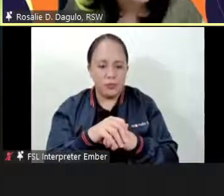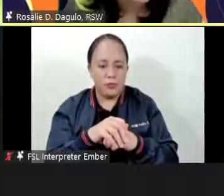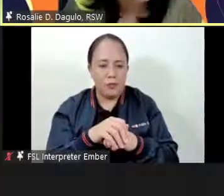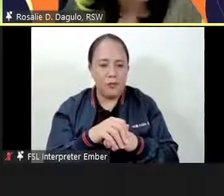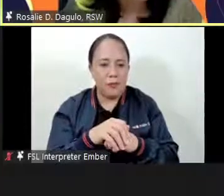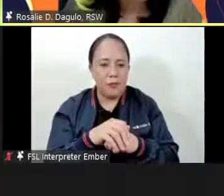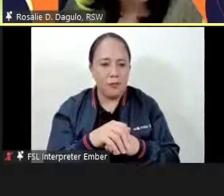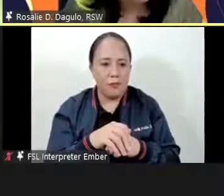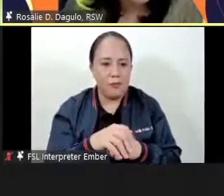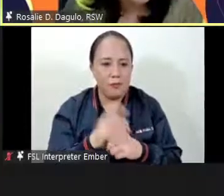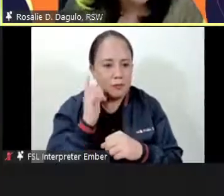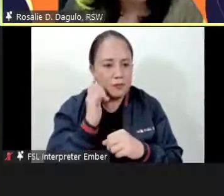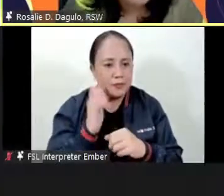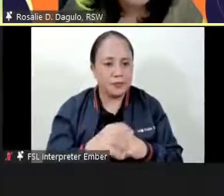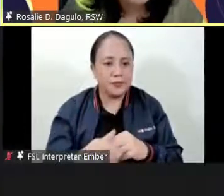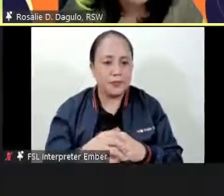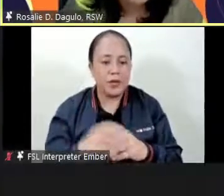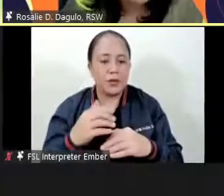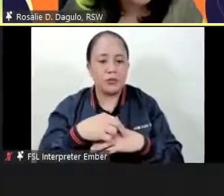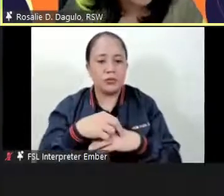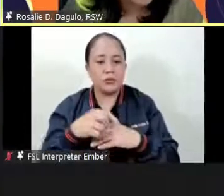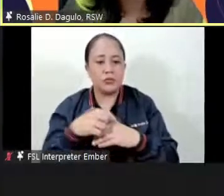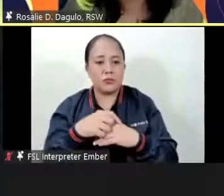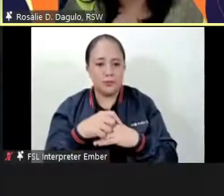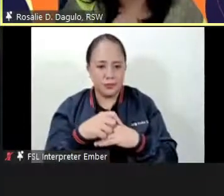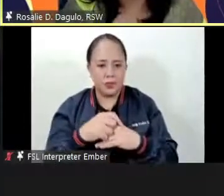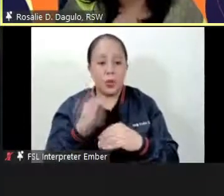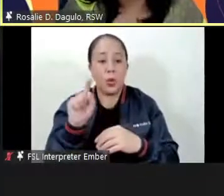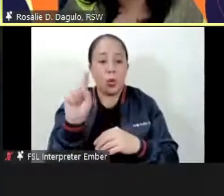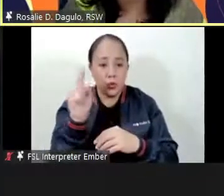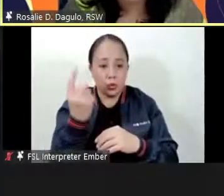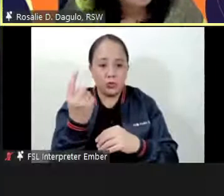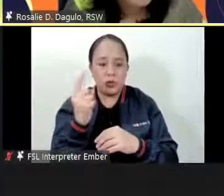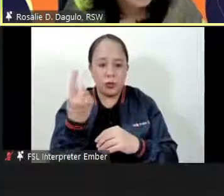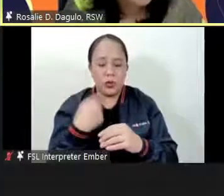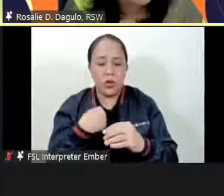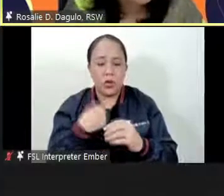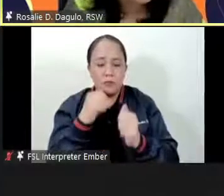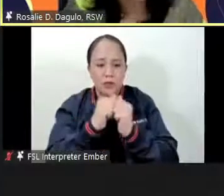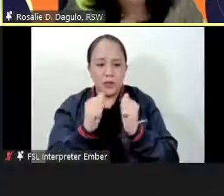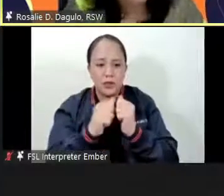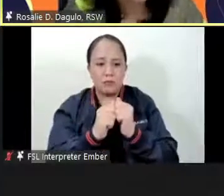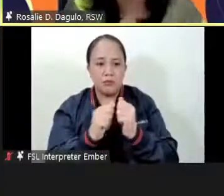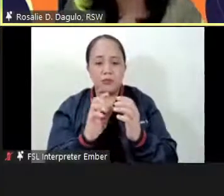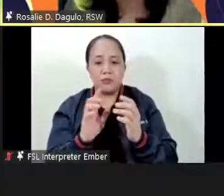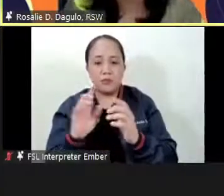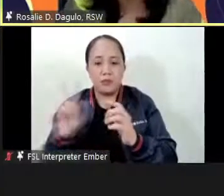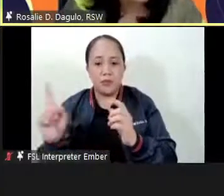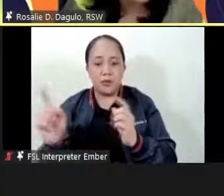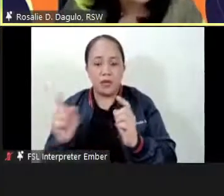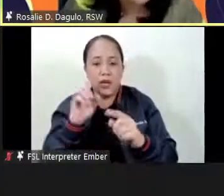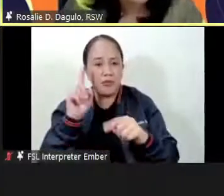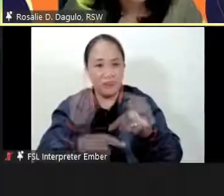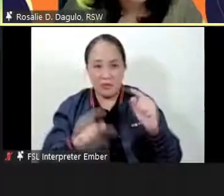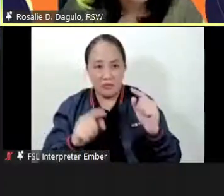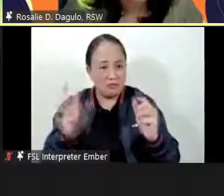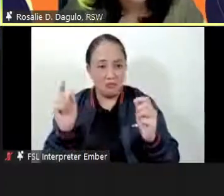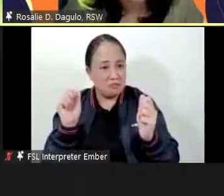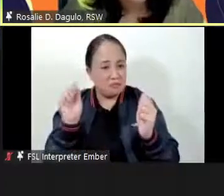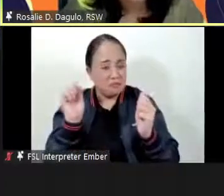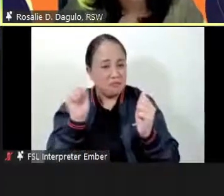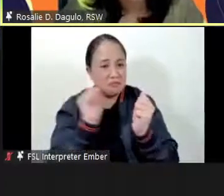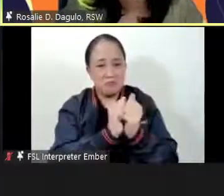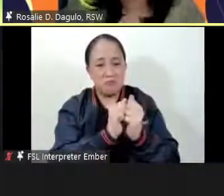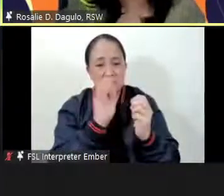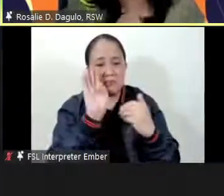residential care. That means only when reunification is not possible, the social worker's